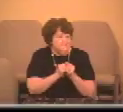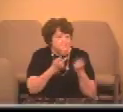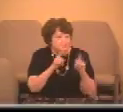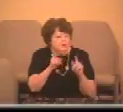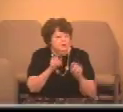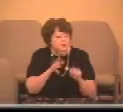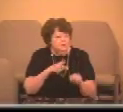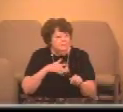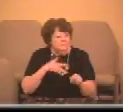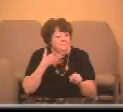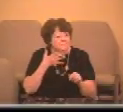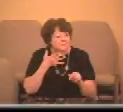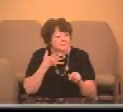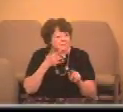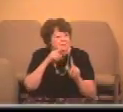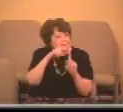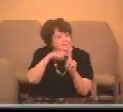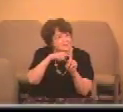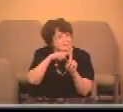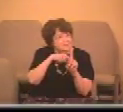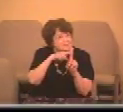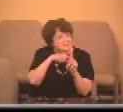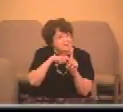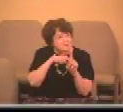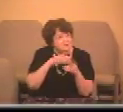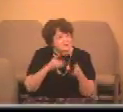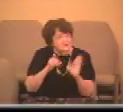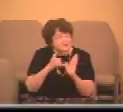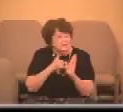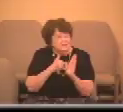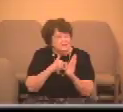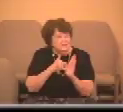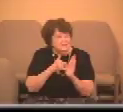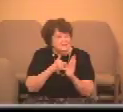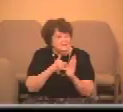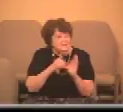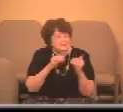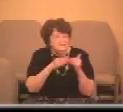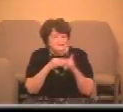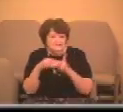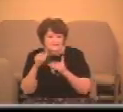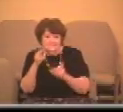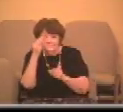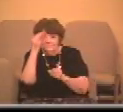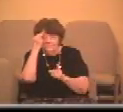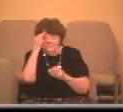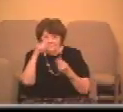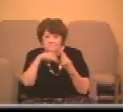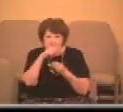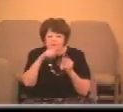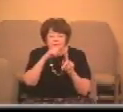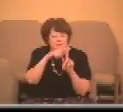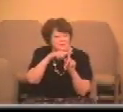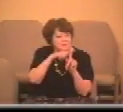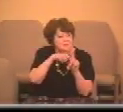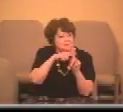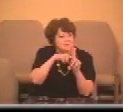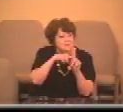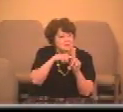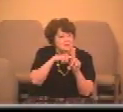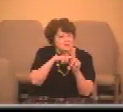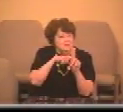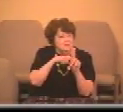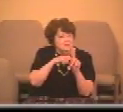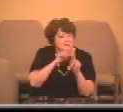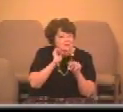it, let it be a trigger to get you thinking about the temperature of your